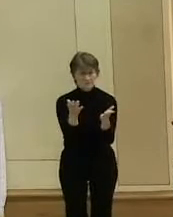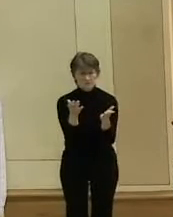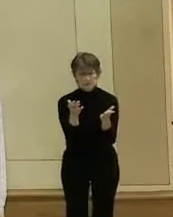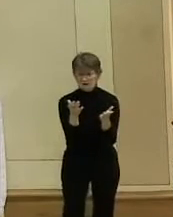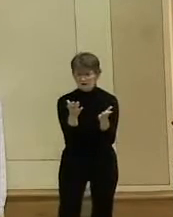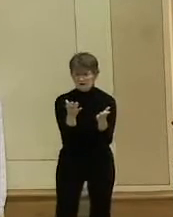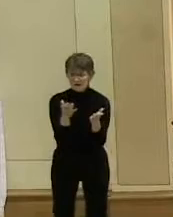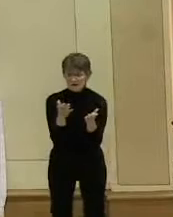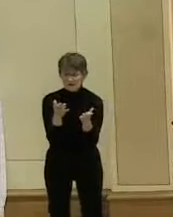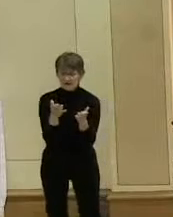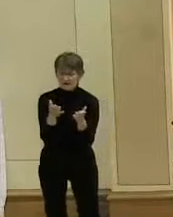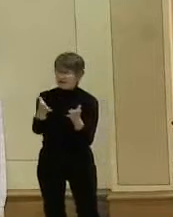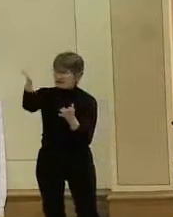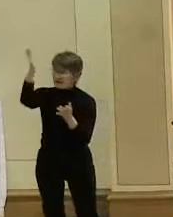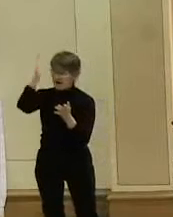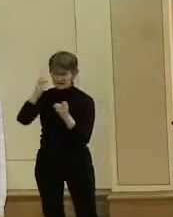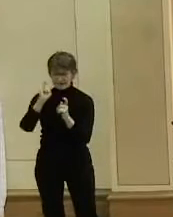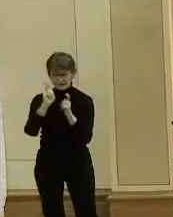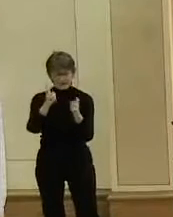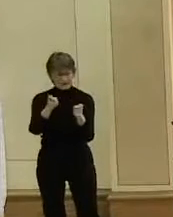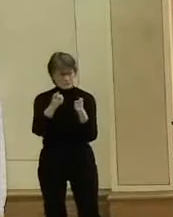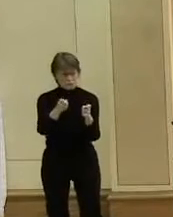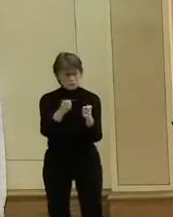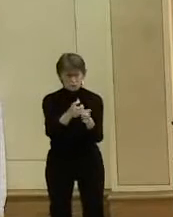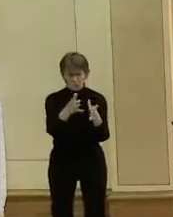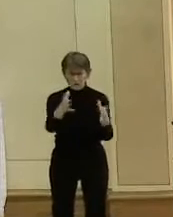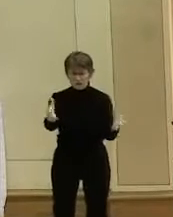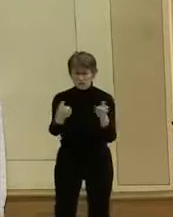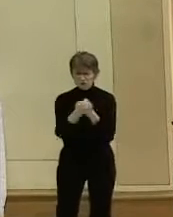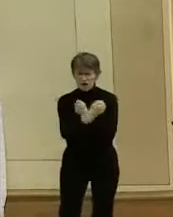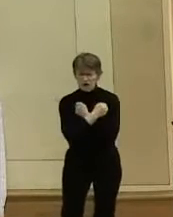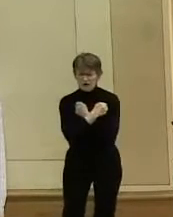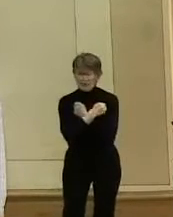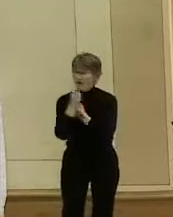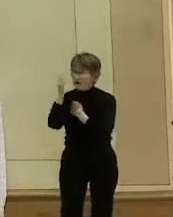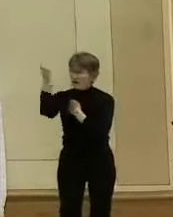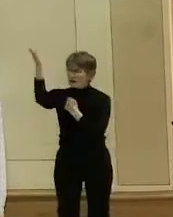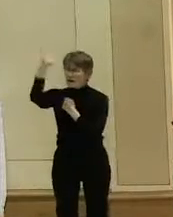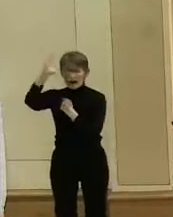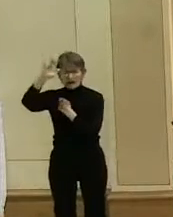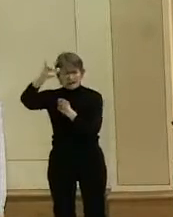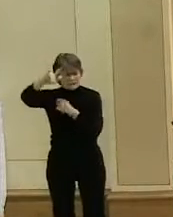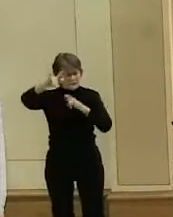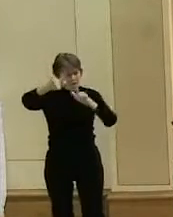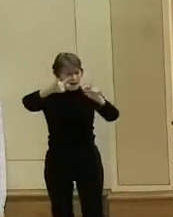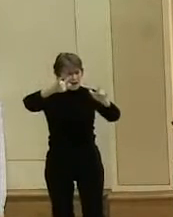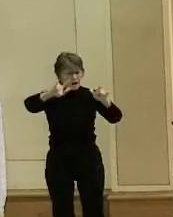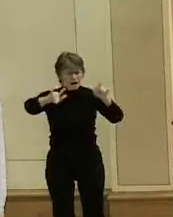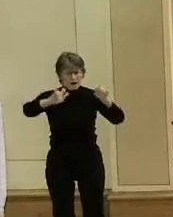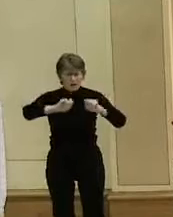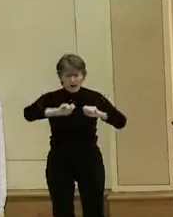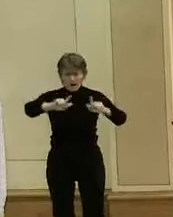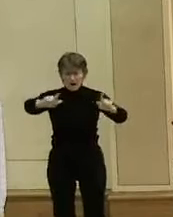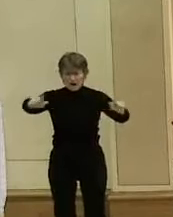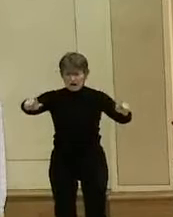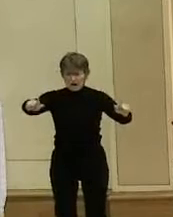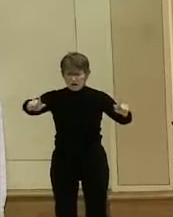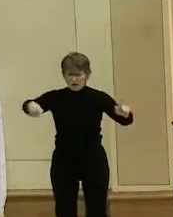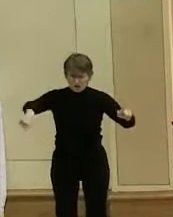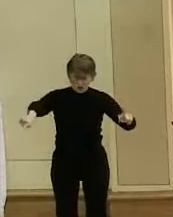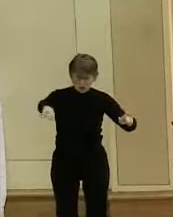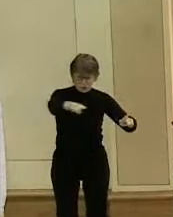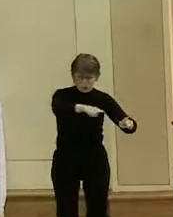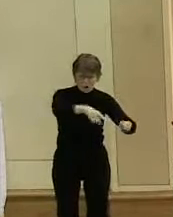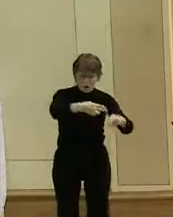has bestowed on us, that we may be called the children of God. Yet so we are.